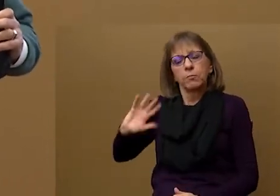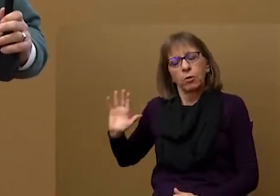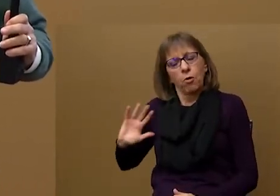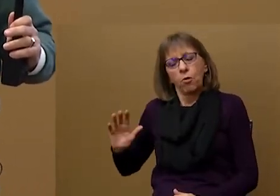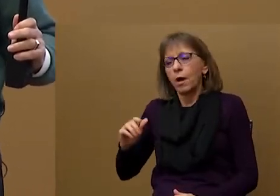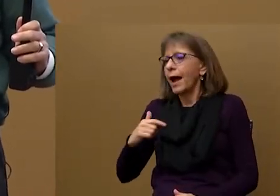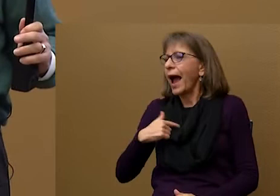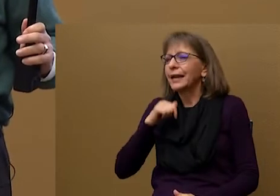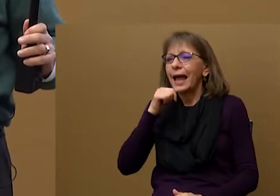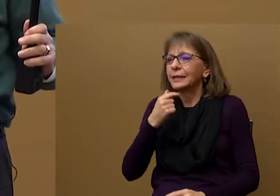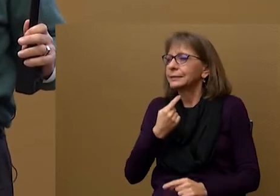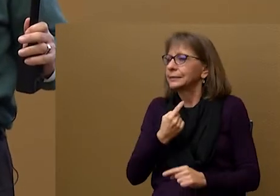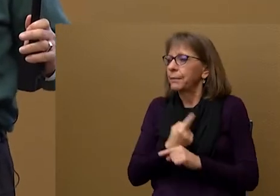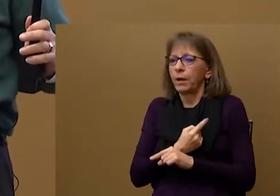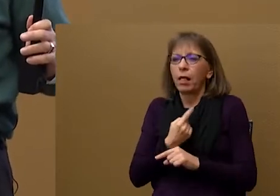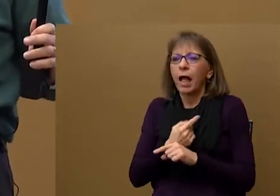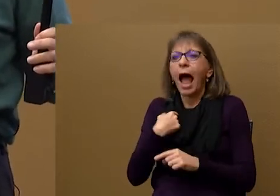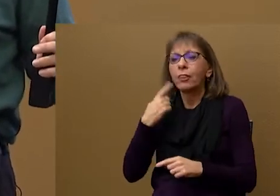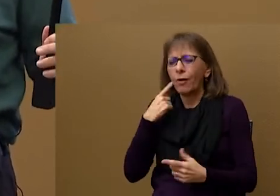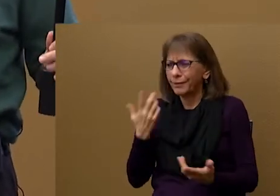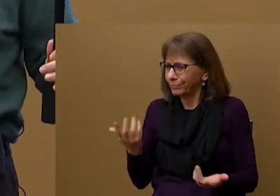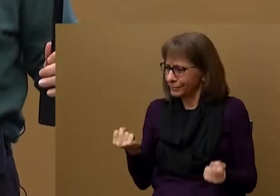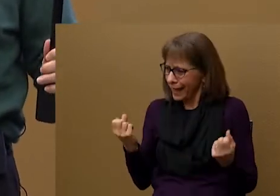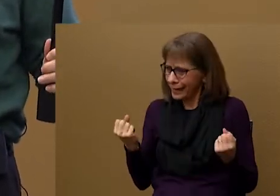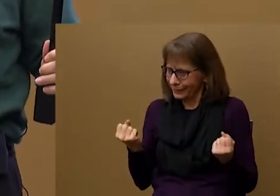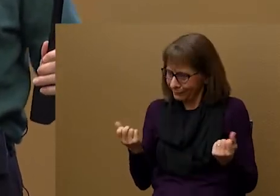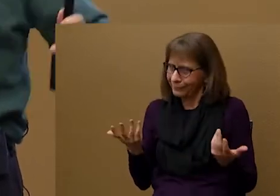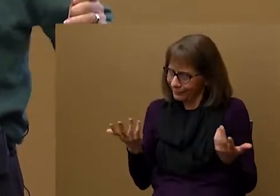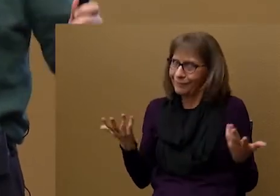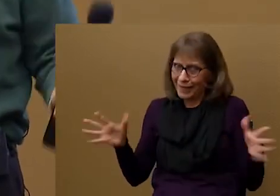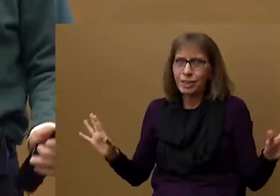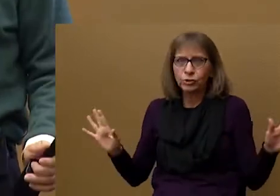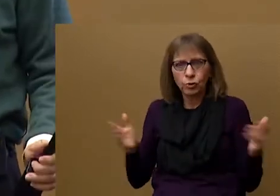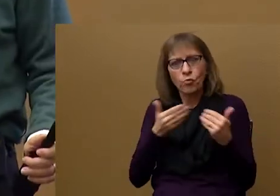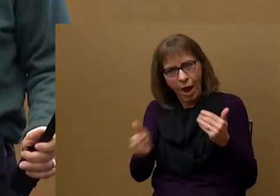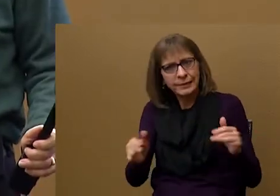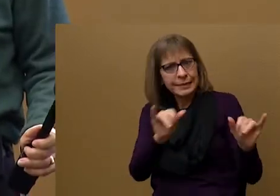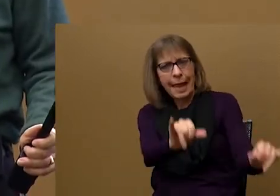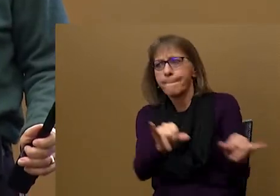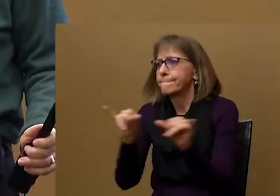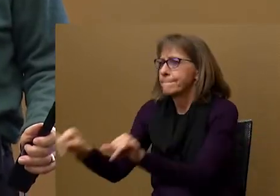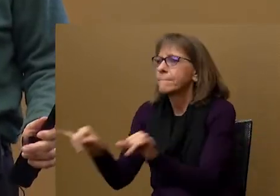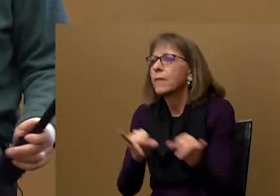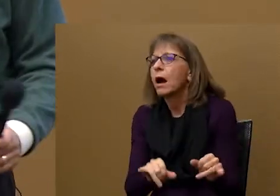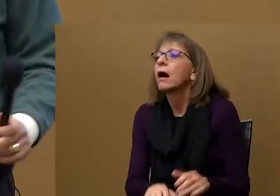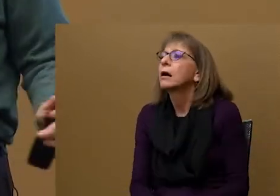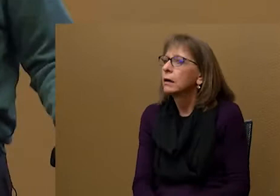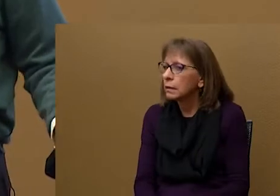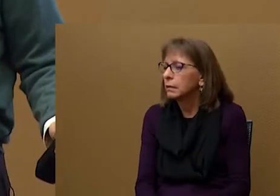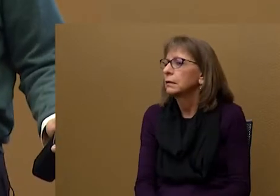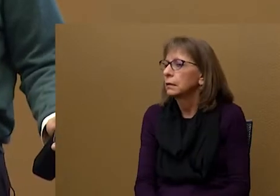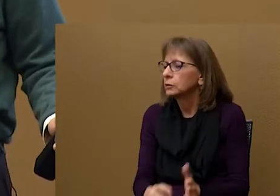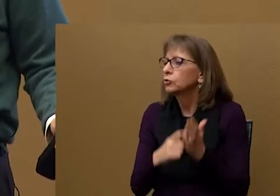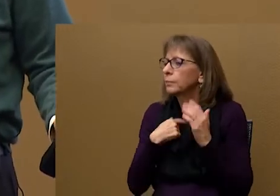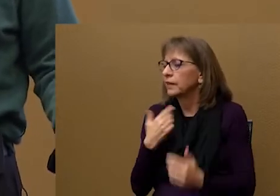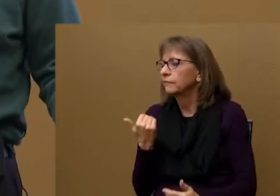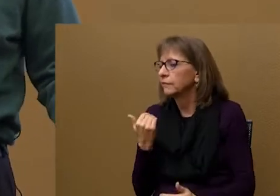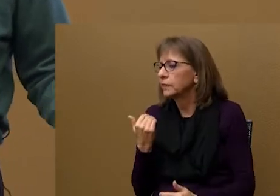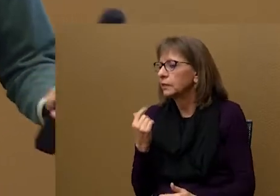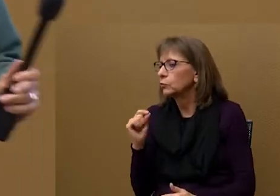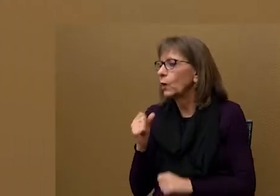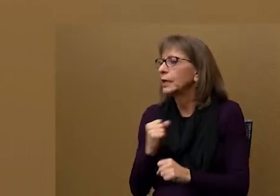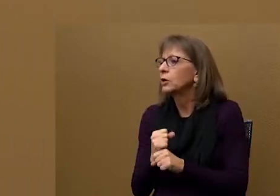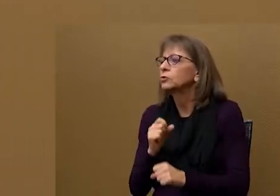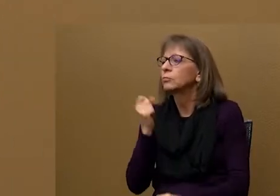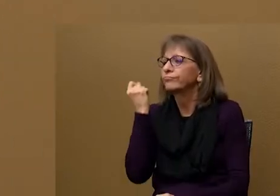I started out a long time ago, but I wasn't atypical. I thought you just learn sign language. The rest is the same. It took